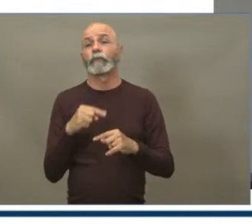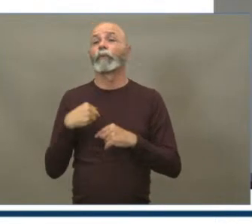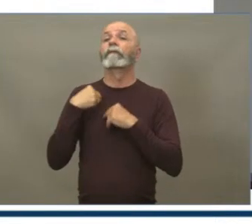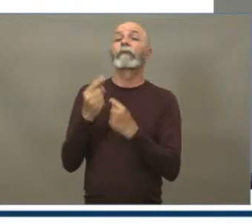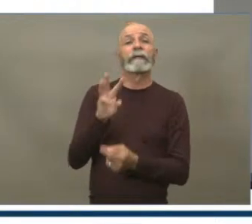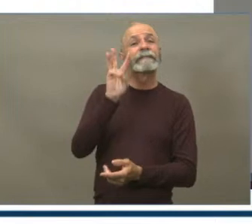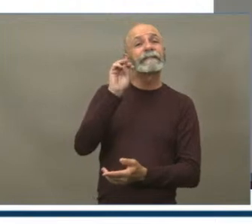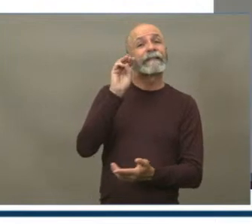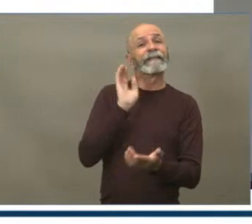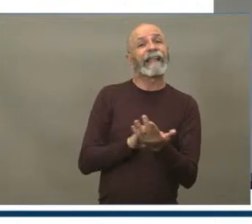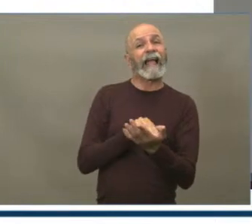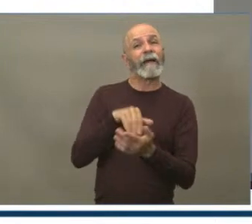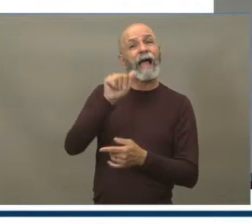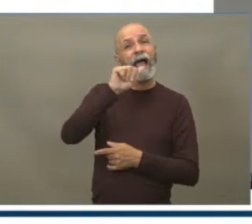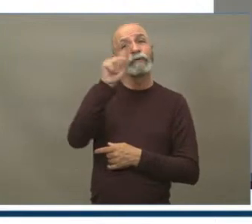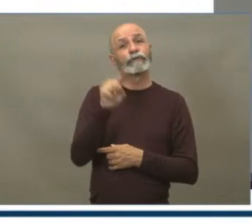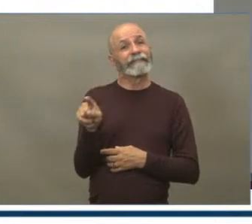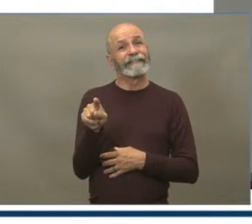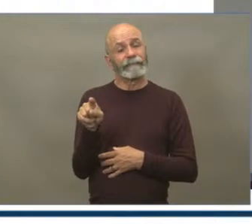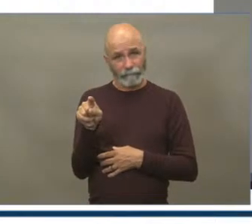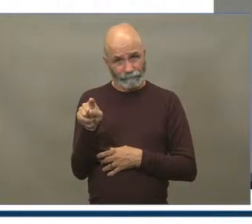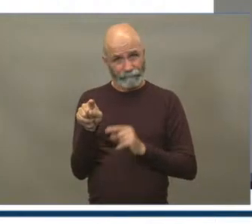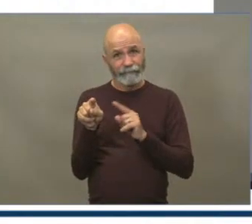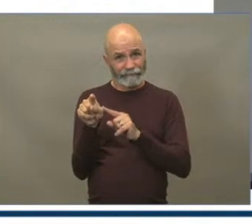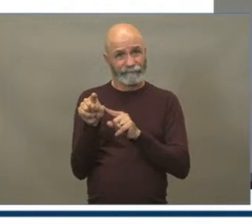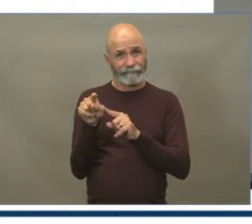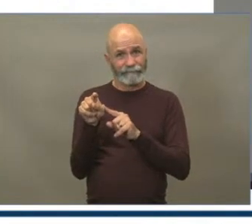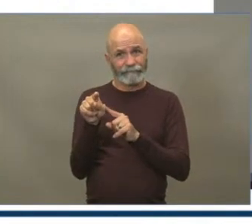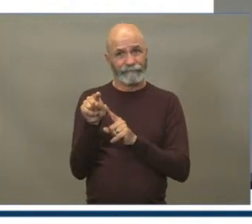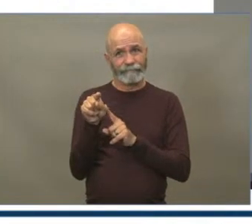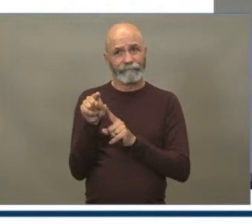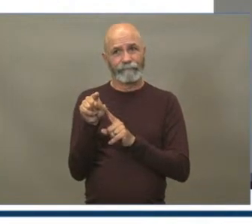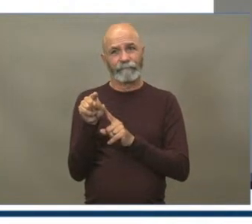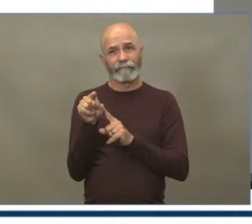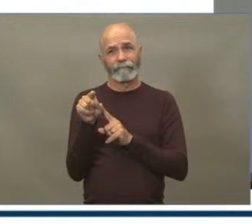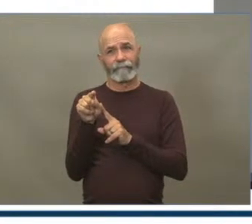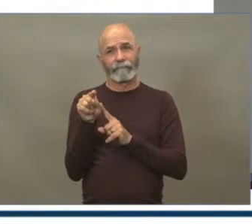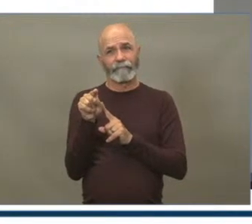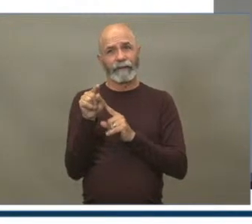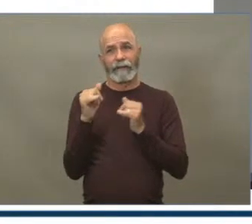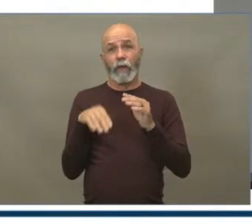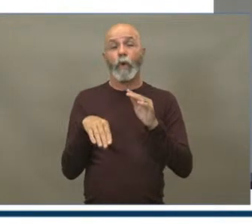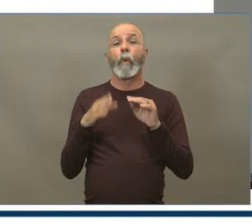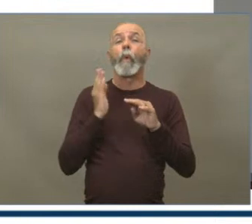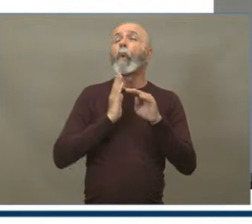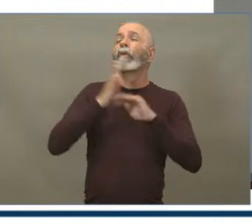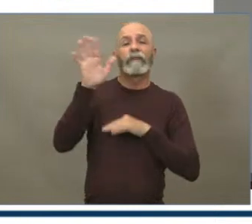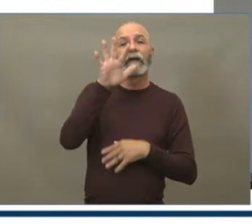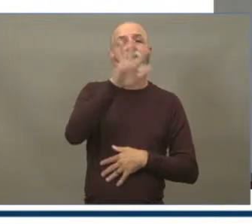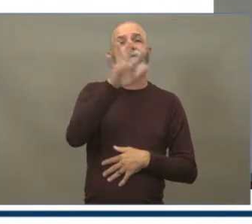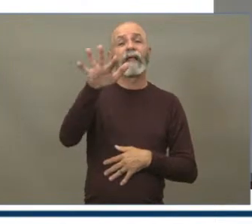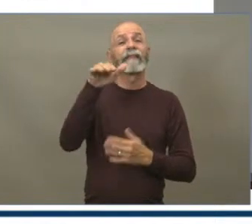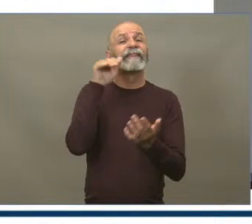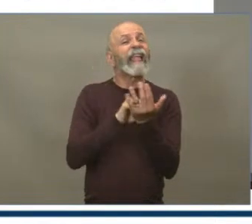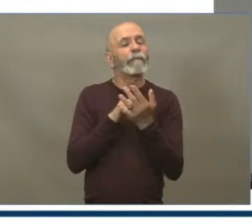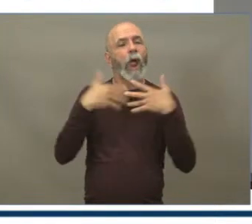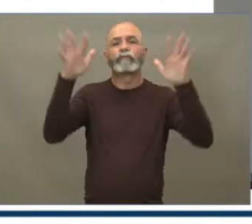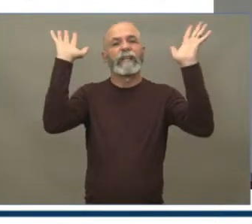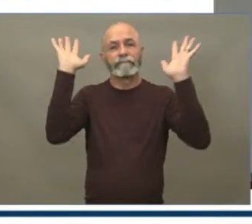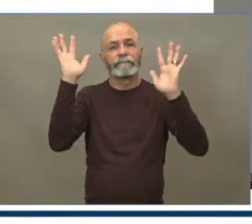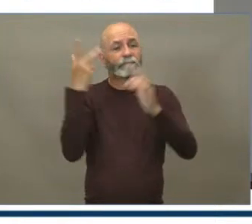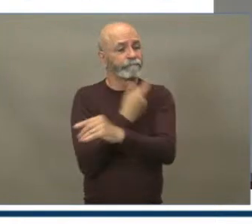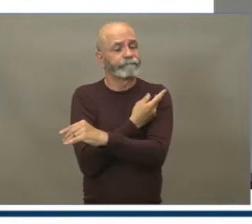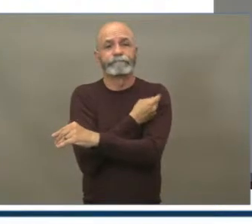we have had in the province, over 55,000 of those have been administered into arms, and we still